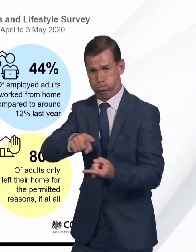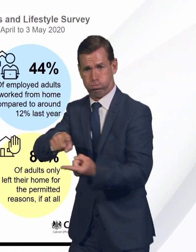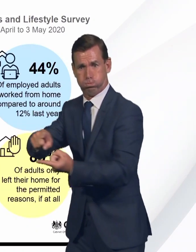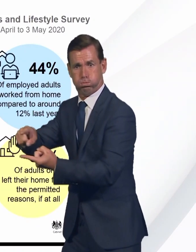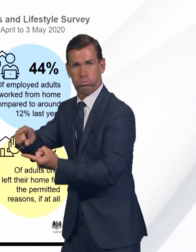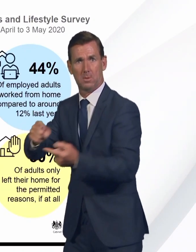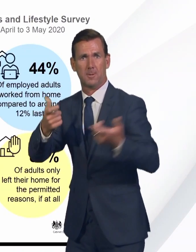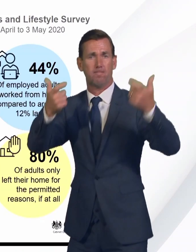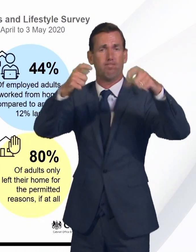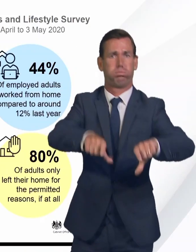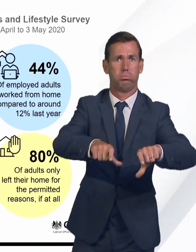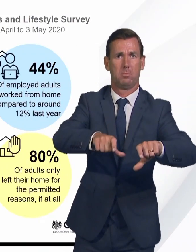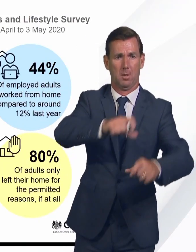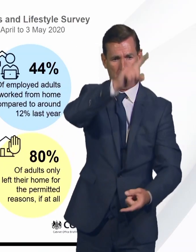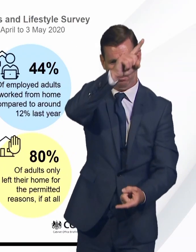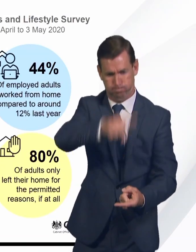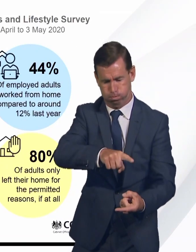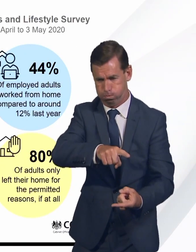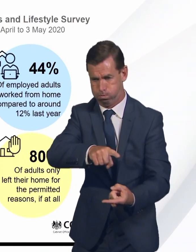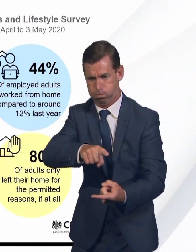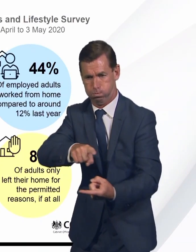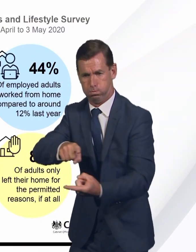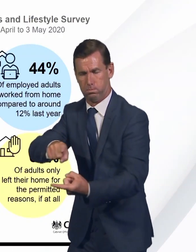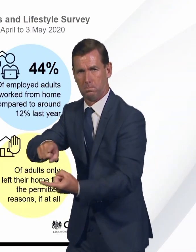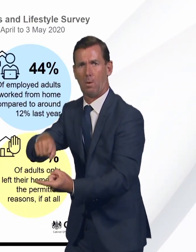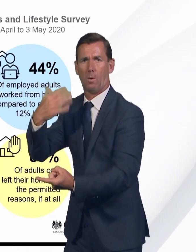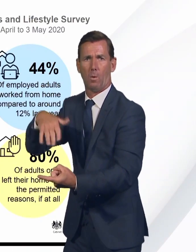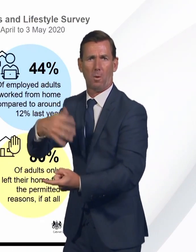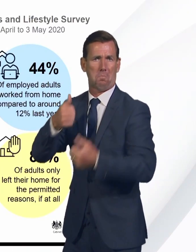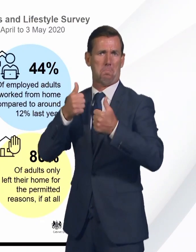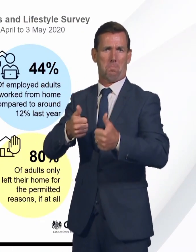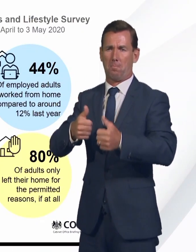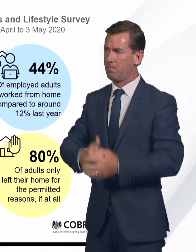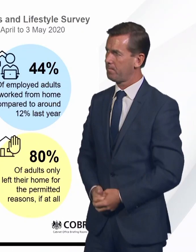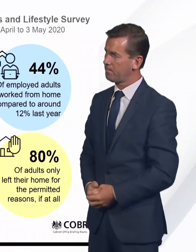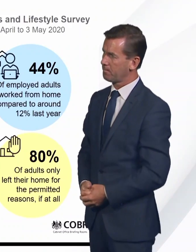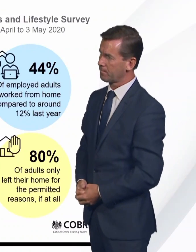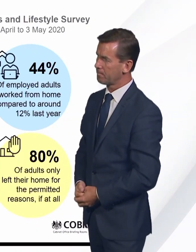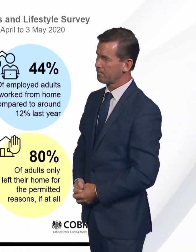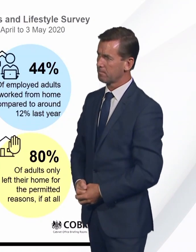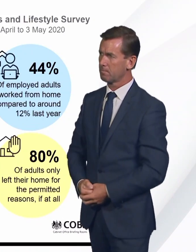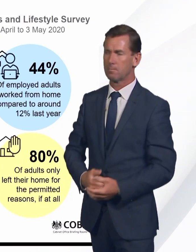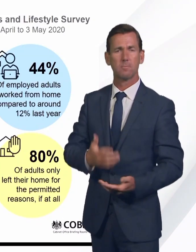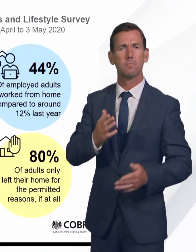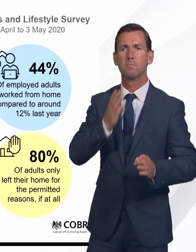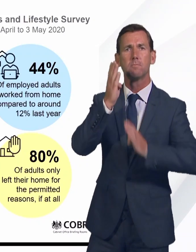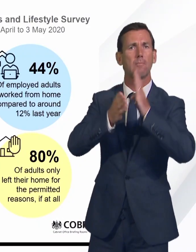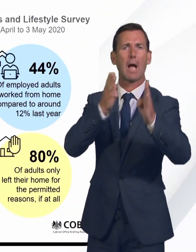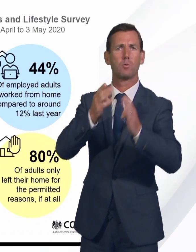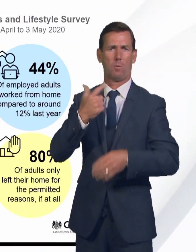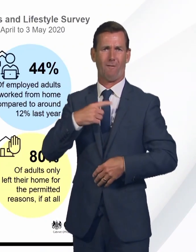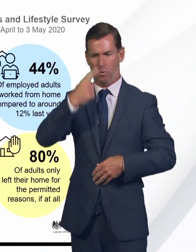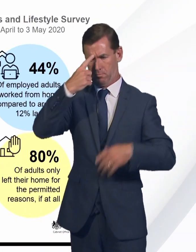measures have come in. That's continued to be maintained, so people are only going out in the main for